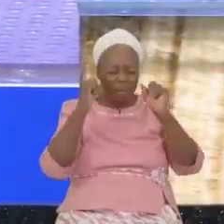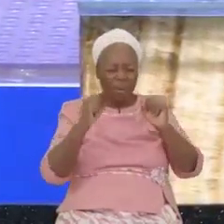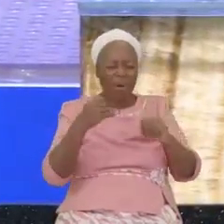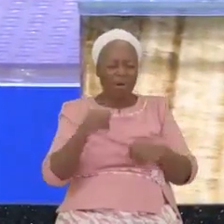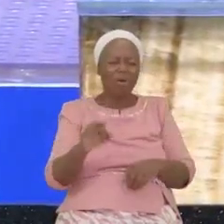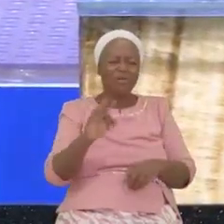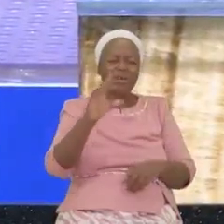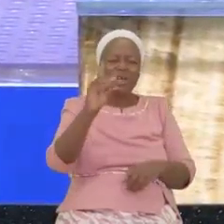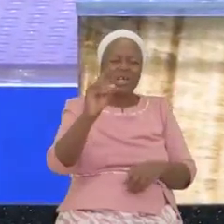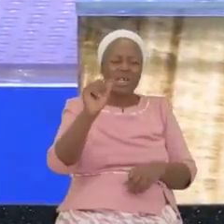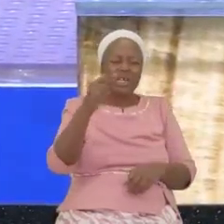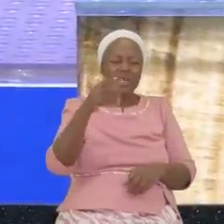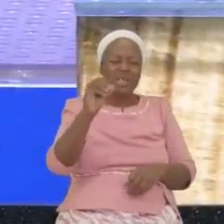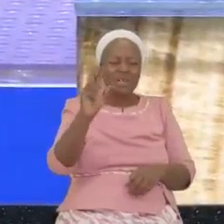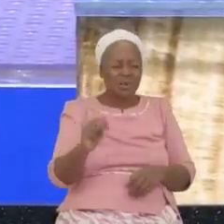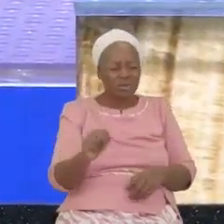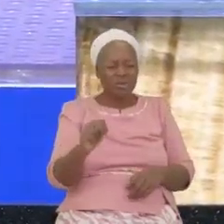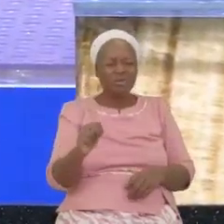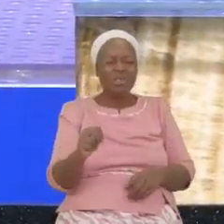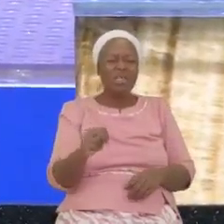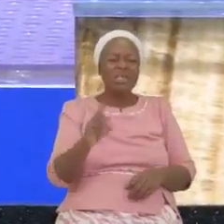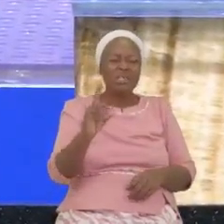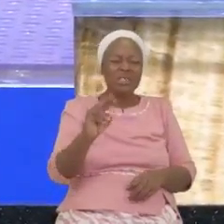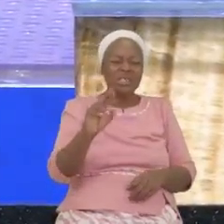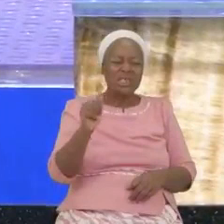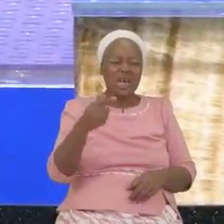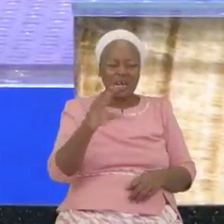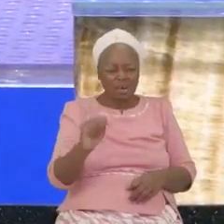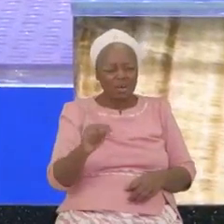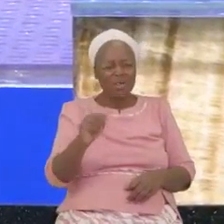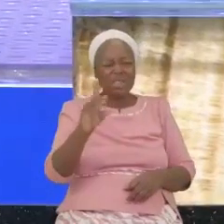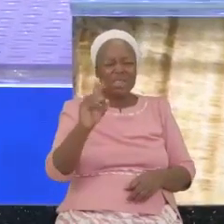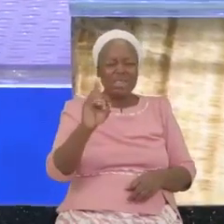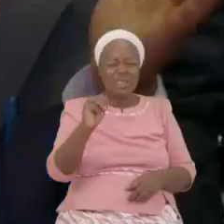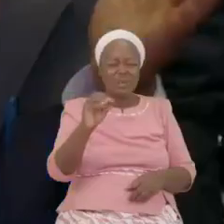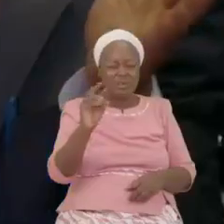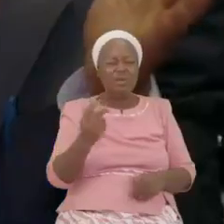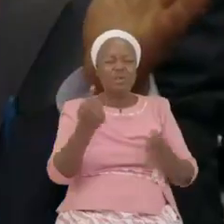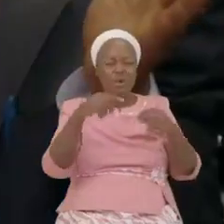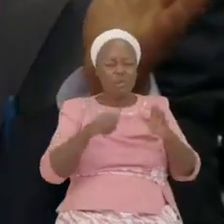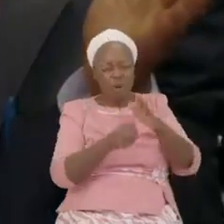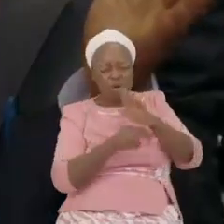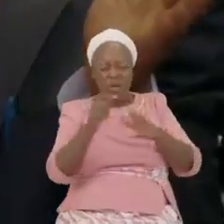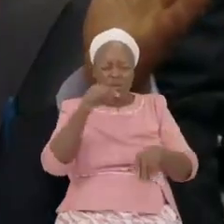Dagon, dragon, demons, come under your feet.